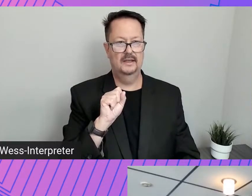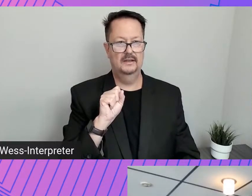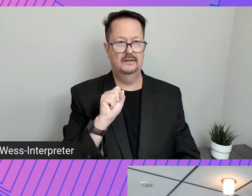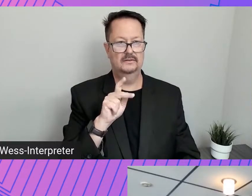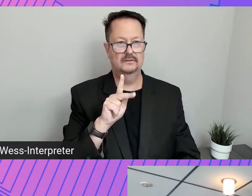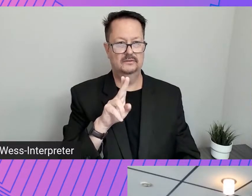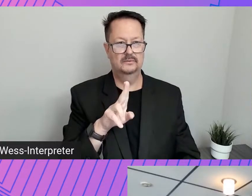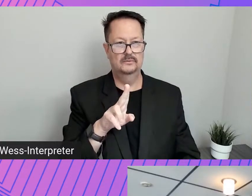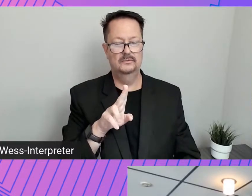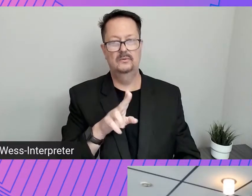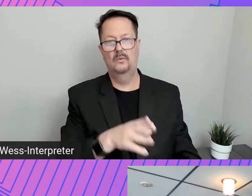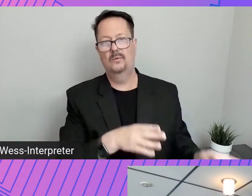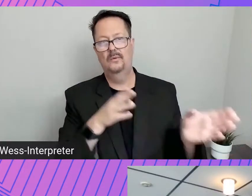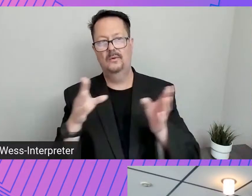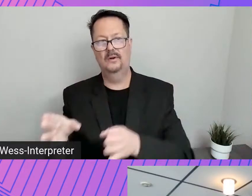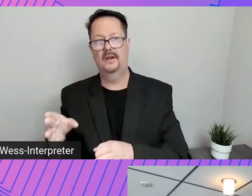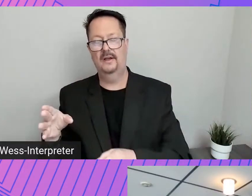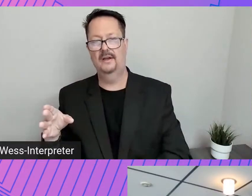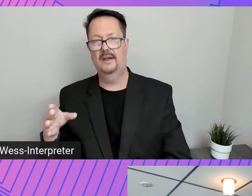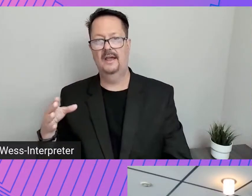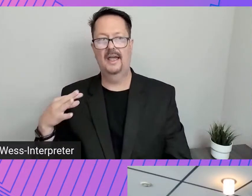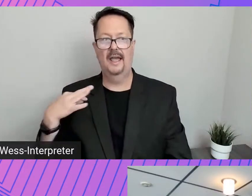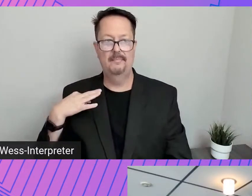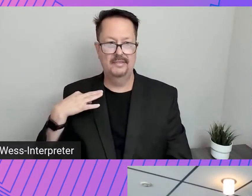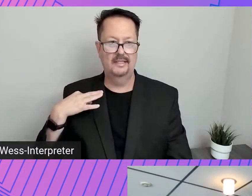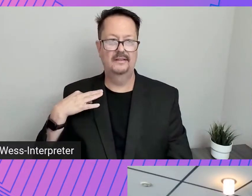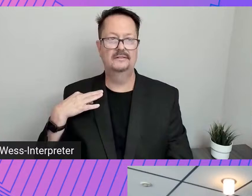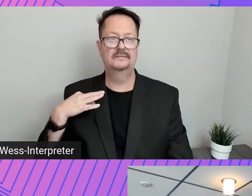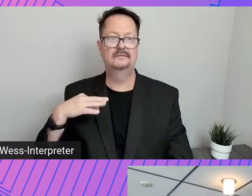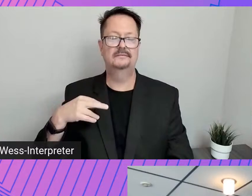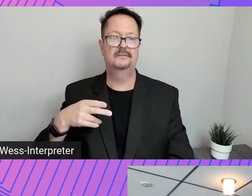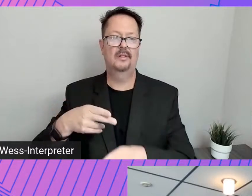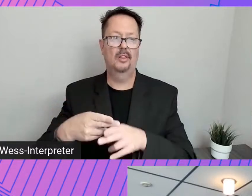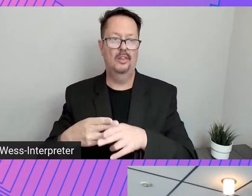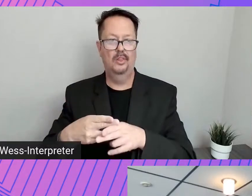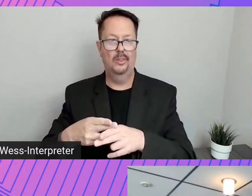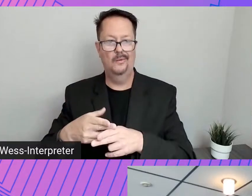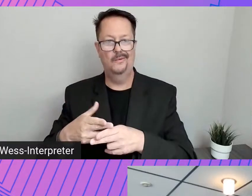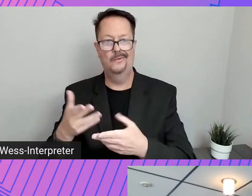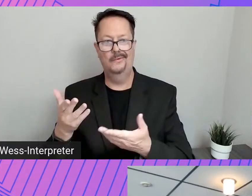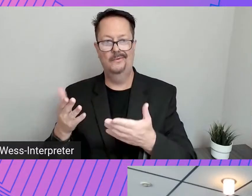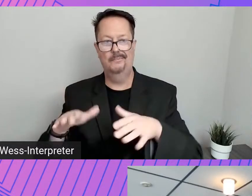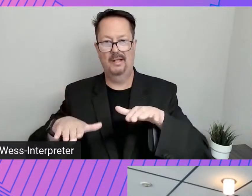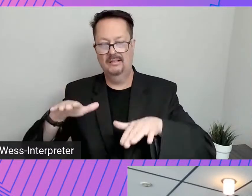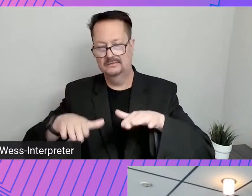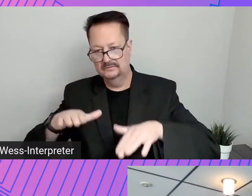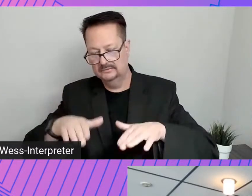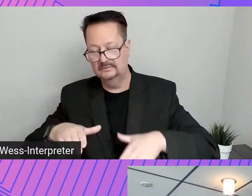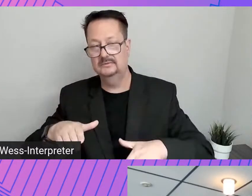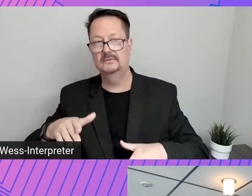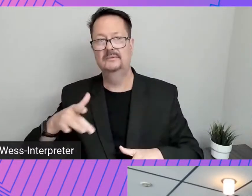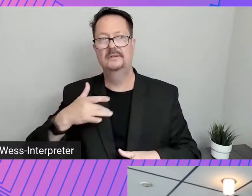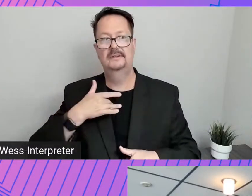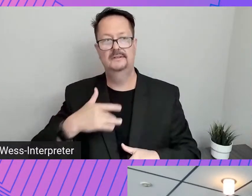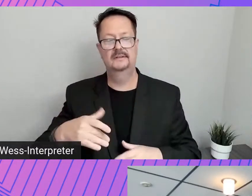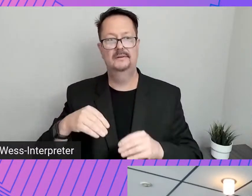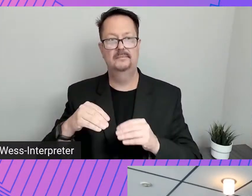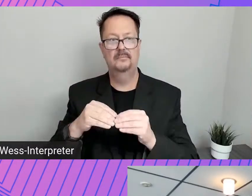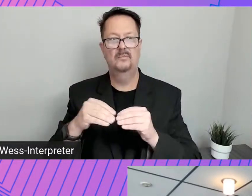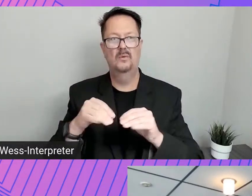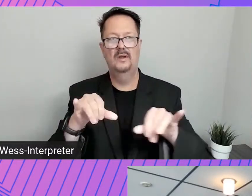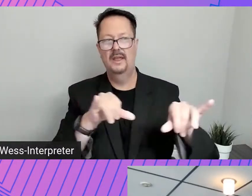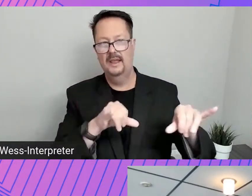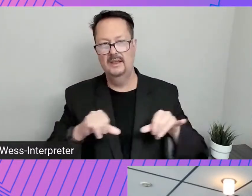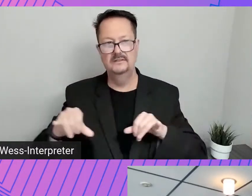a application load balancer. So the stuff that's processing content tends to be more asynchronous batch type